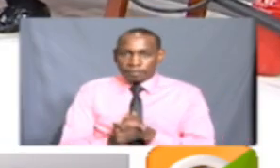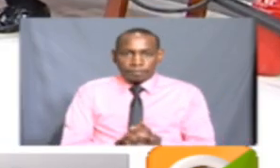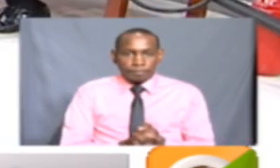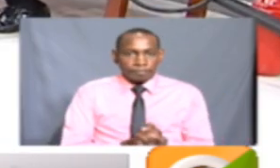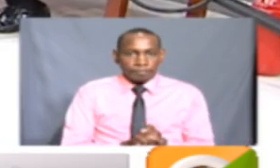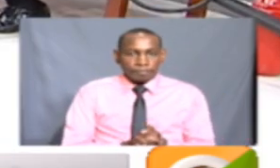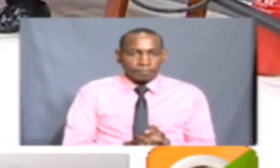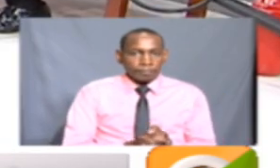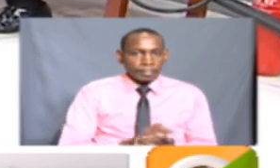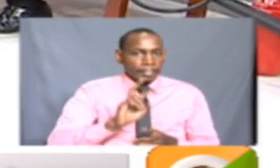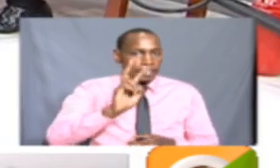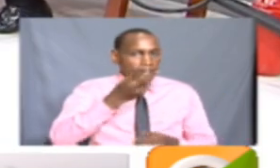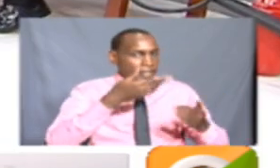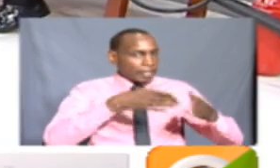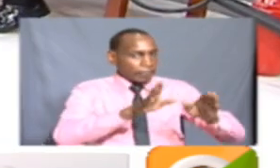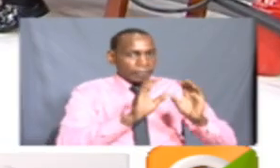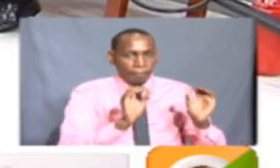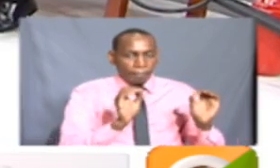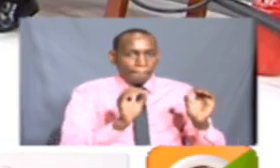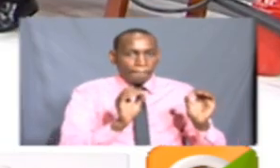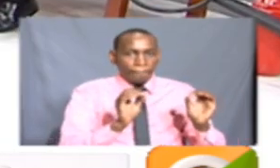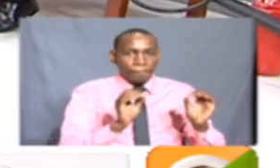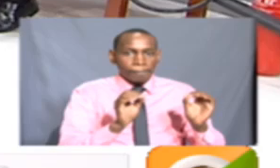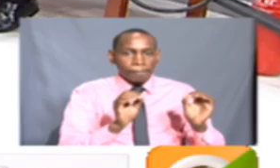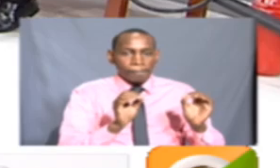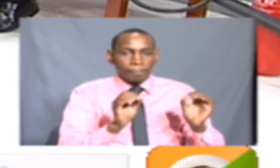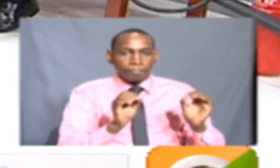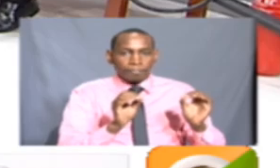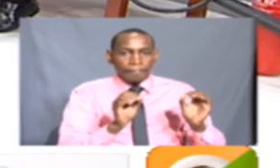about the second one, way. But let's not talk about the second way.